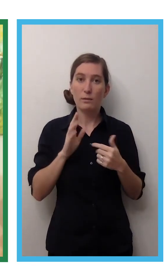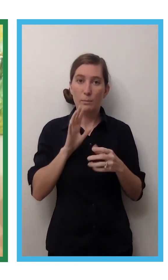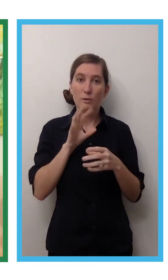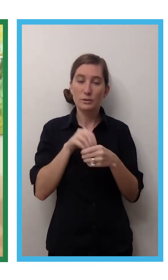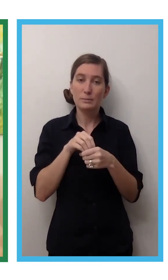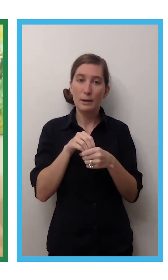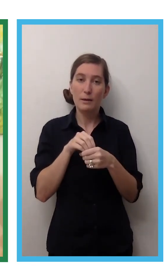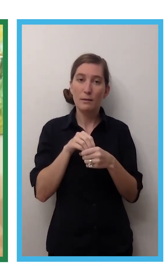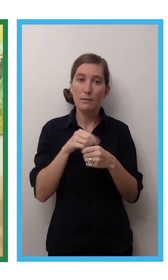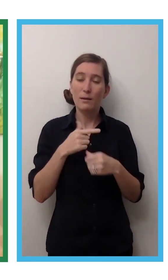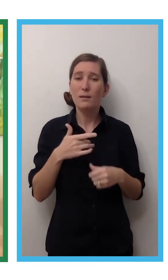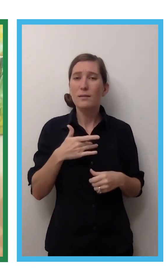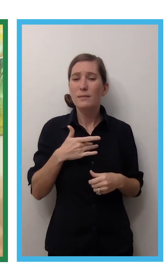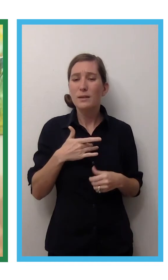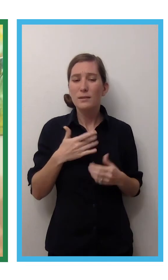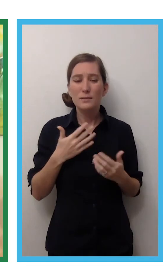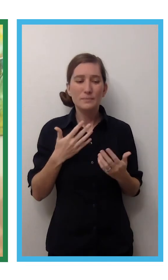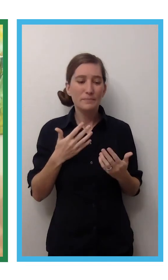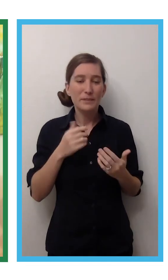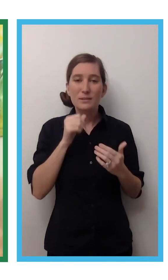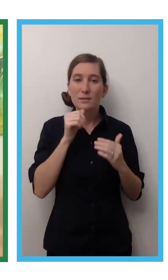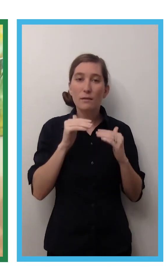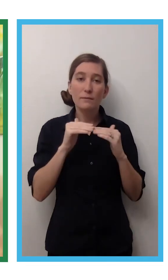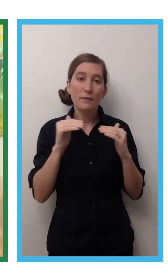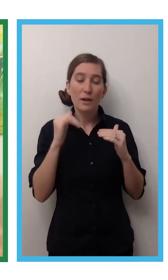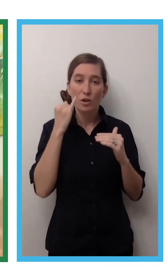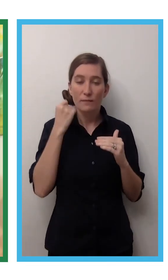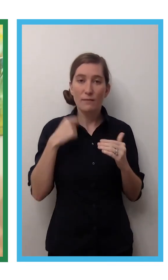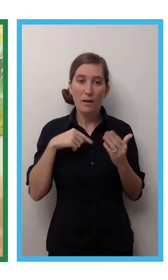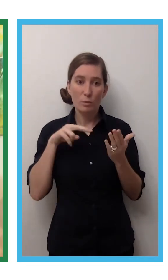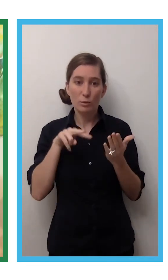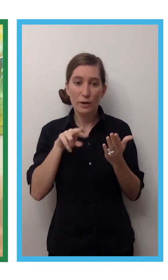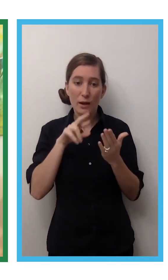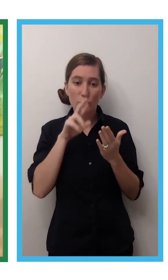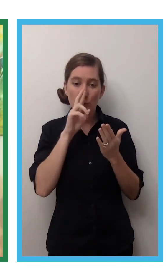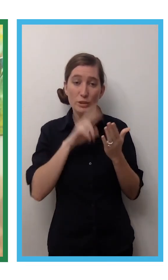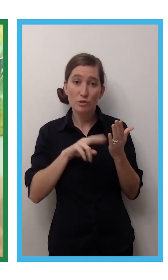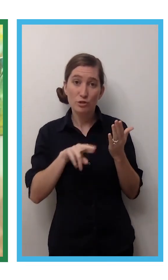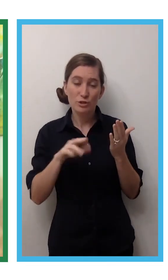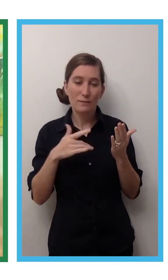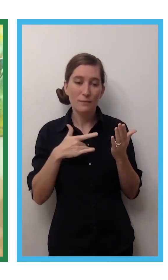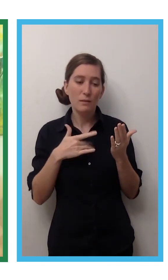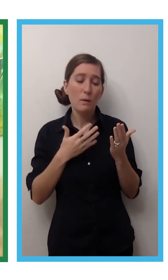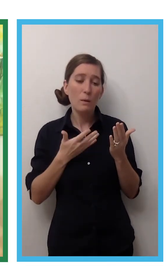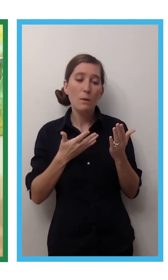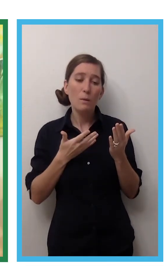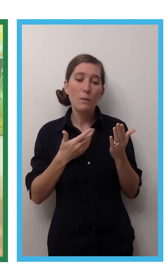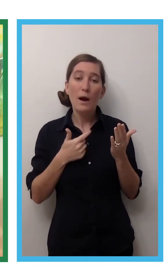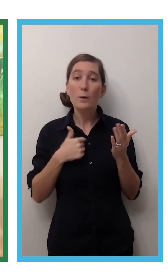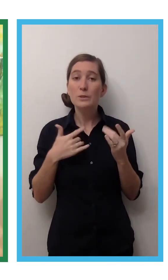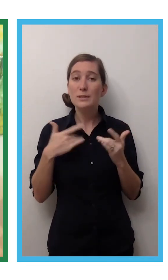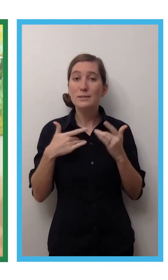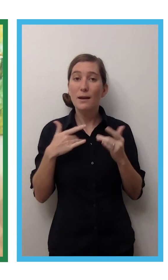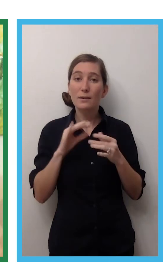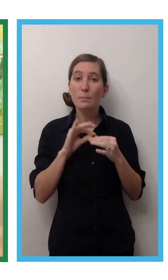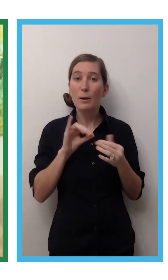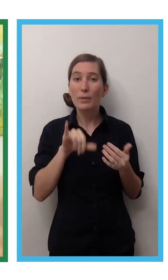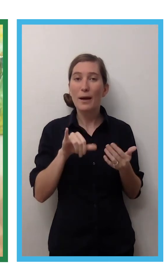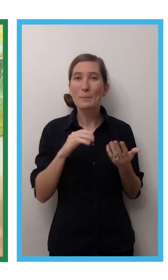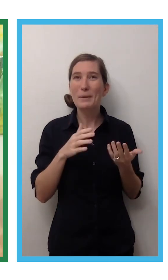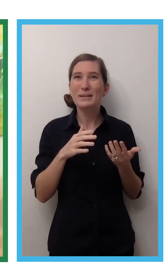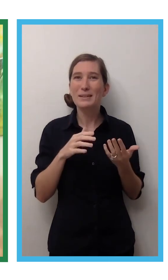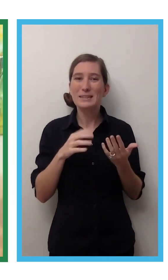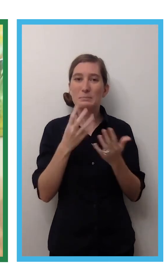for me to look at research and go, well, I was really excited about this, but it doesn't have this and it doesn't have that and it doesn't have